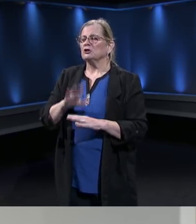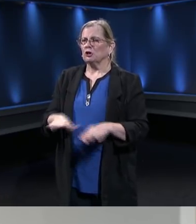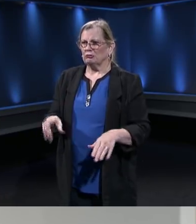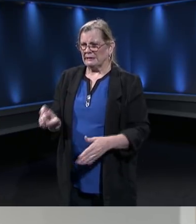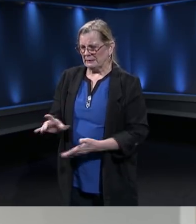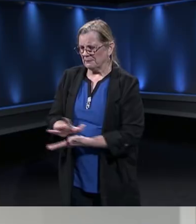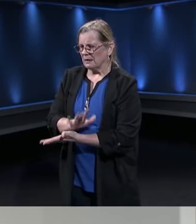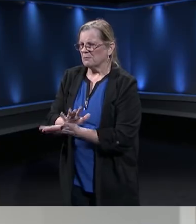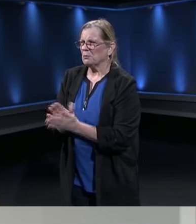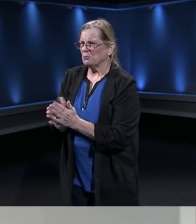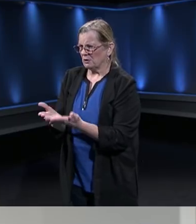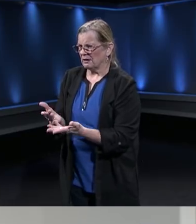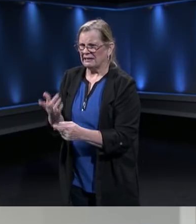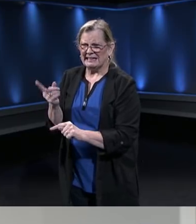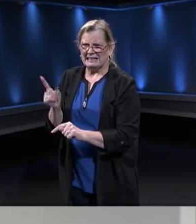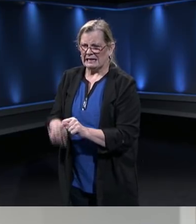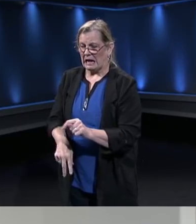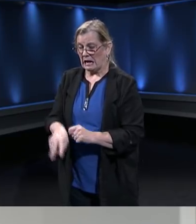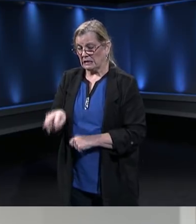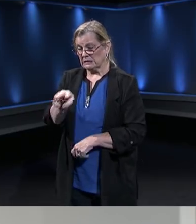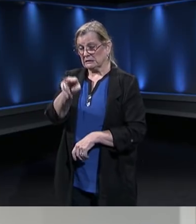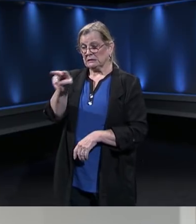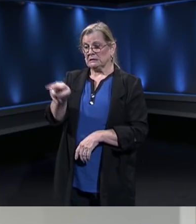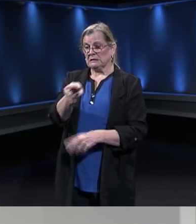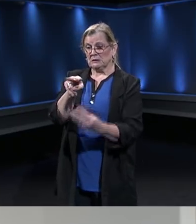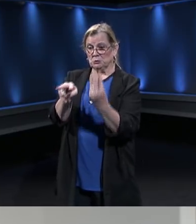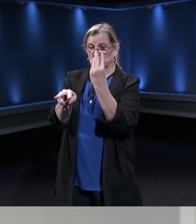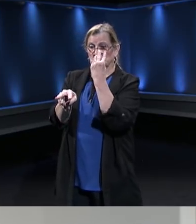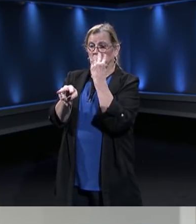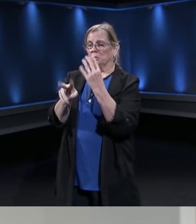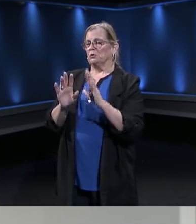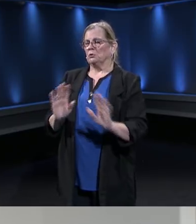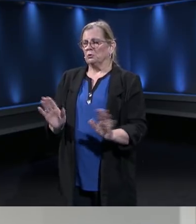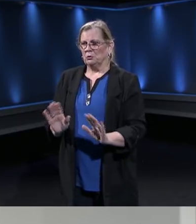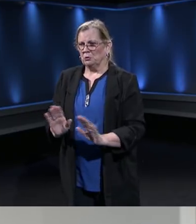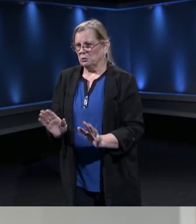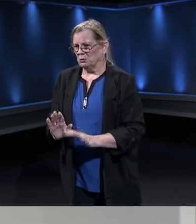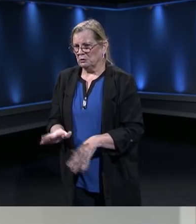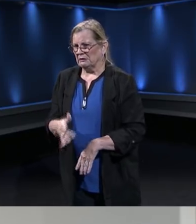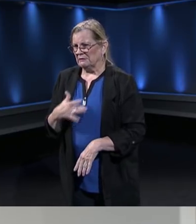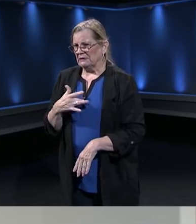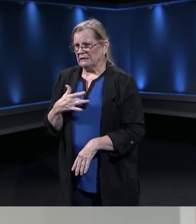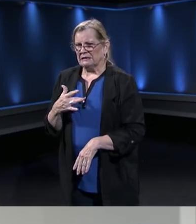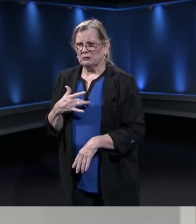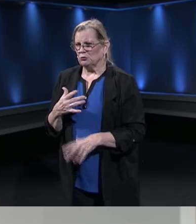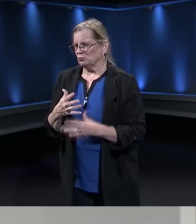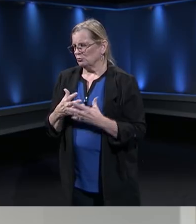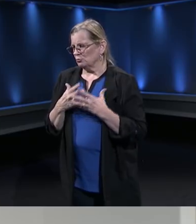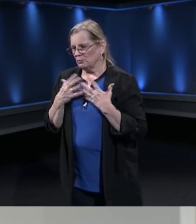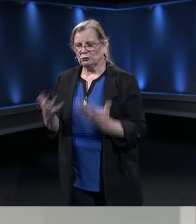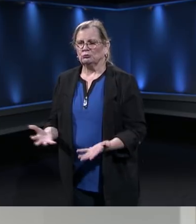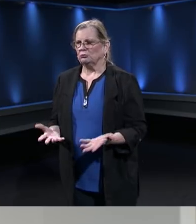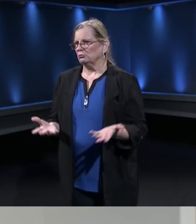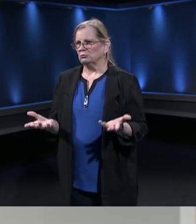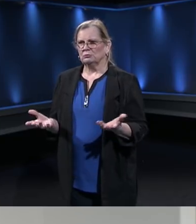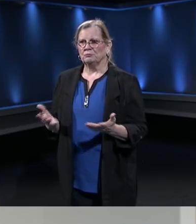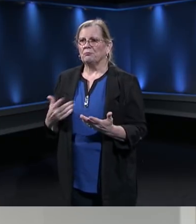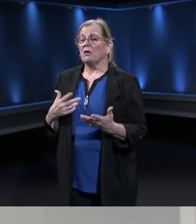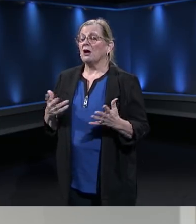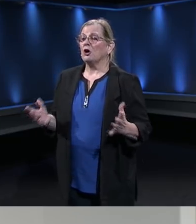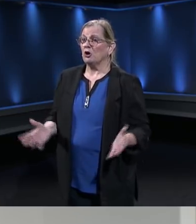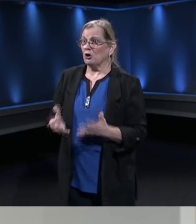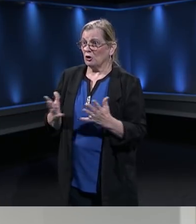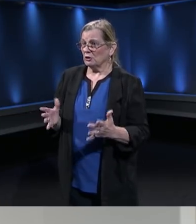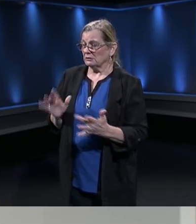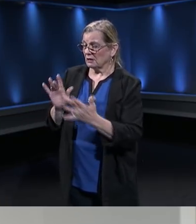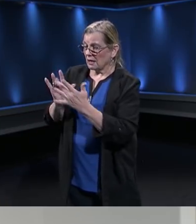connection on the computer, or you're feeling that it's just too much screen time, I really encourage you to reach out to the